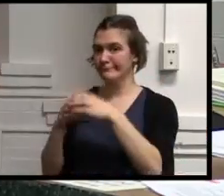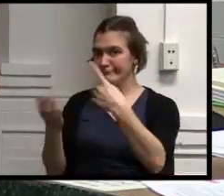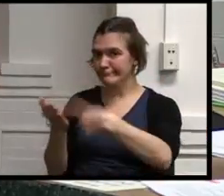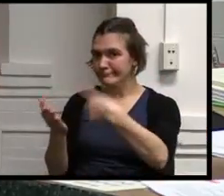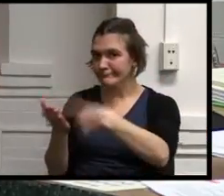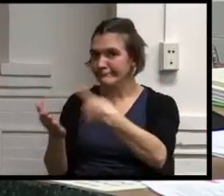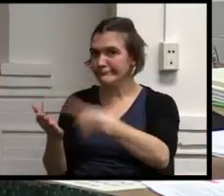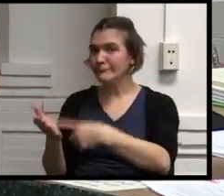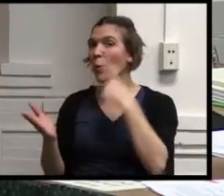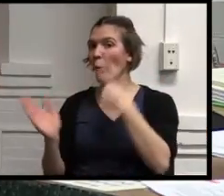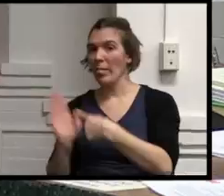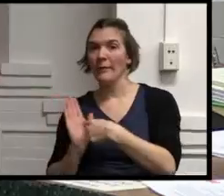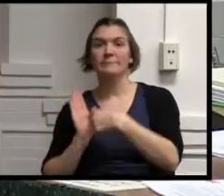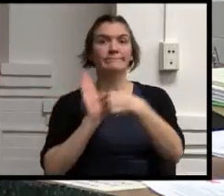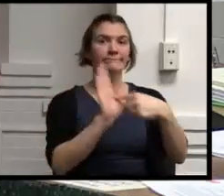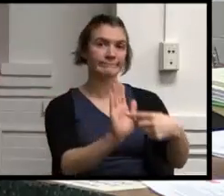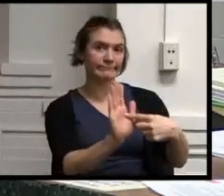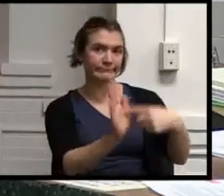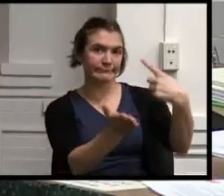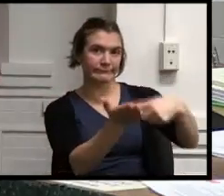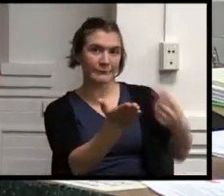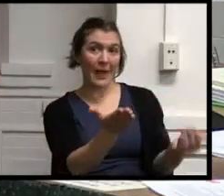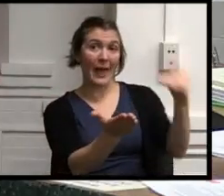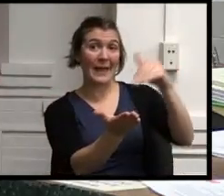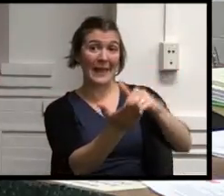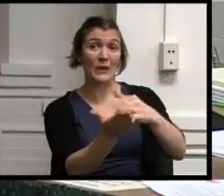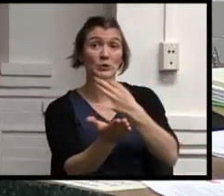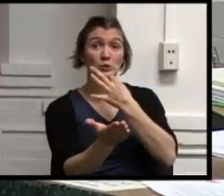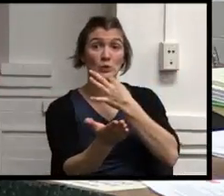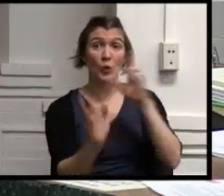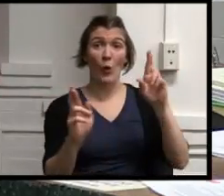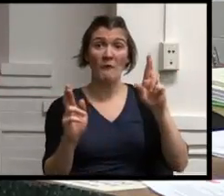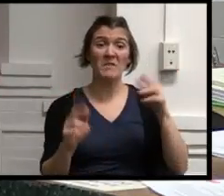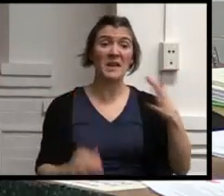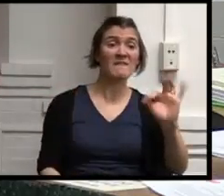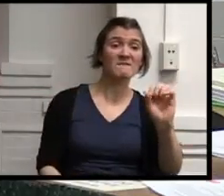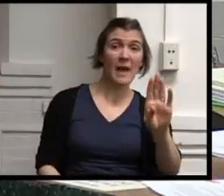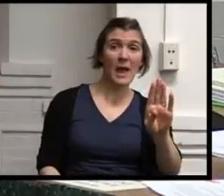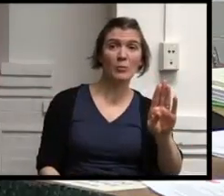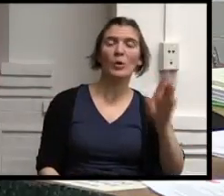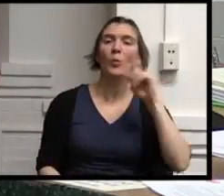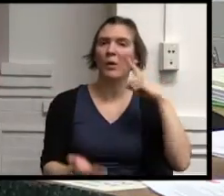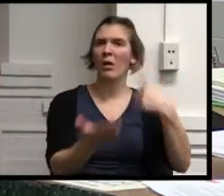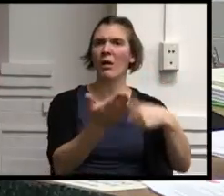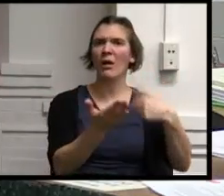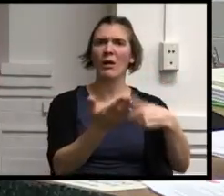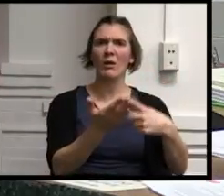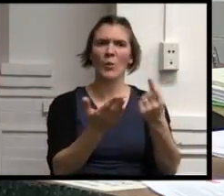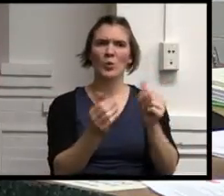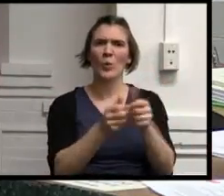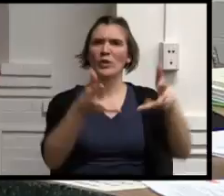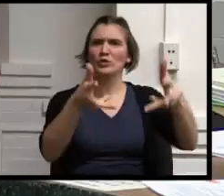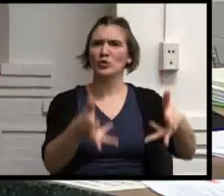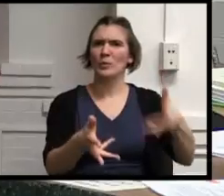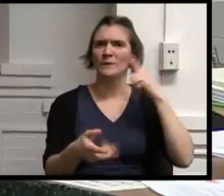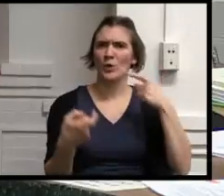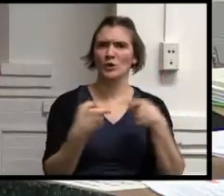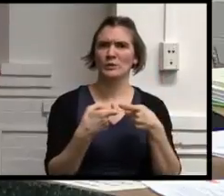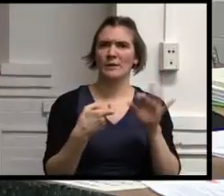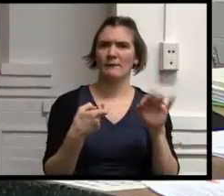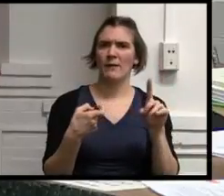to prepare to come and follow up on that with you. So I'm hoping that at one of the 2 February meetings, we'll probably be prepared to address that item.